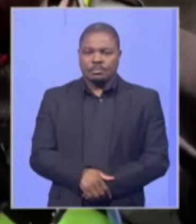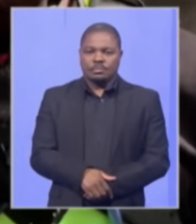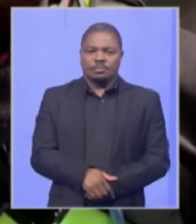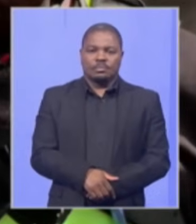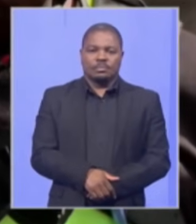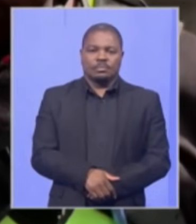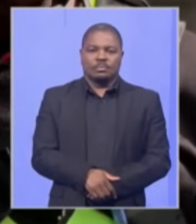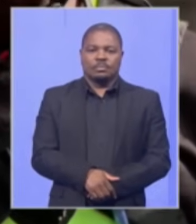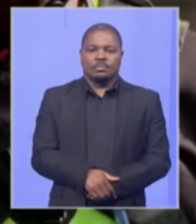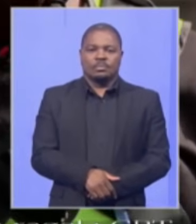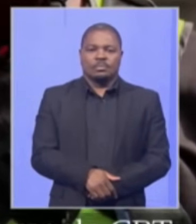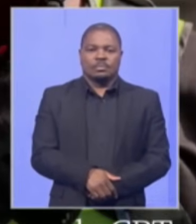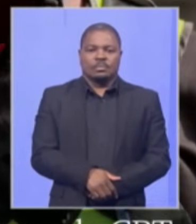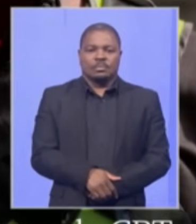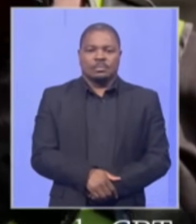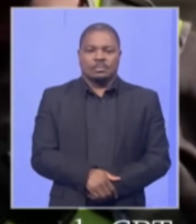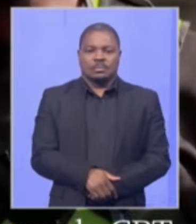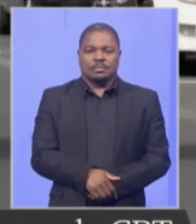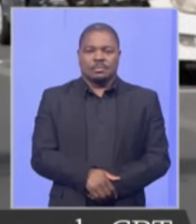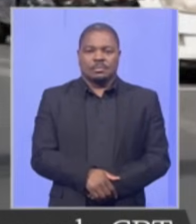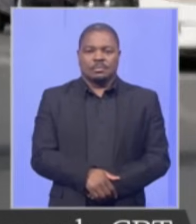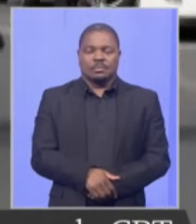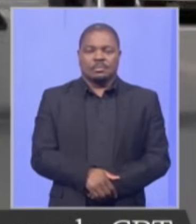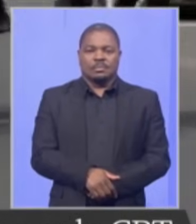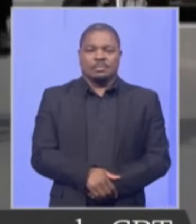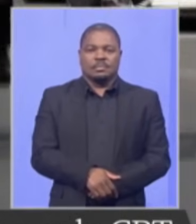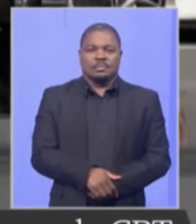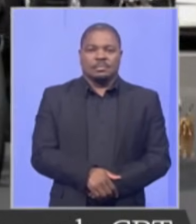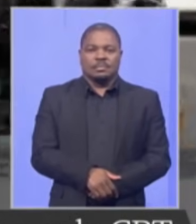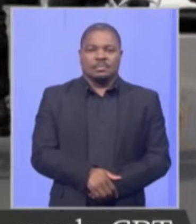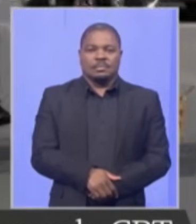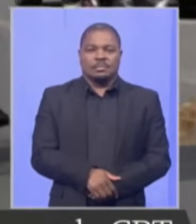Proud of what I did here.